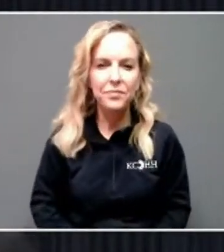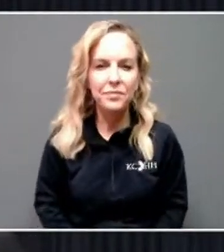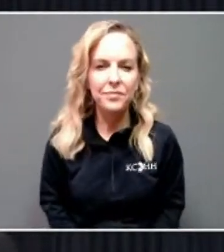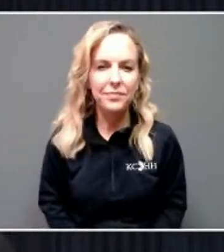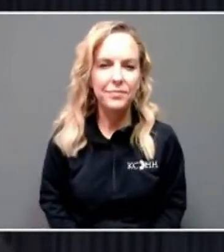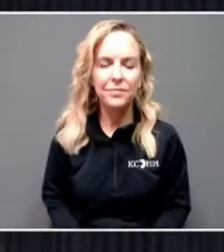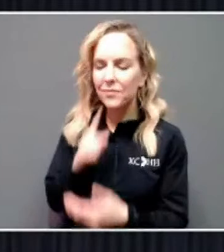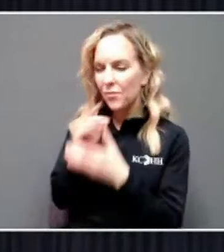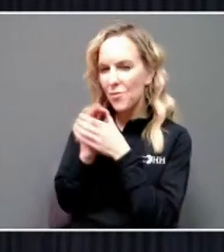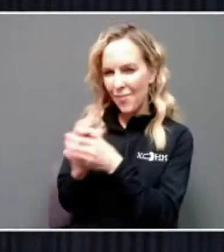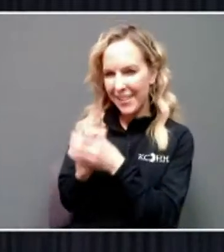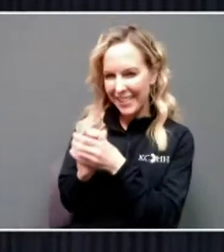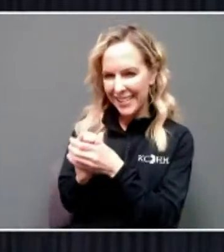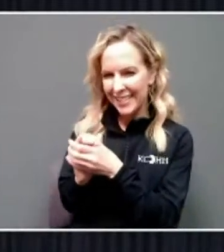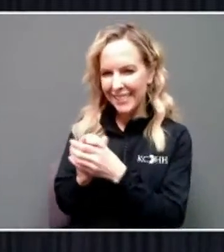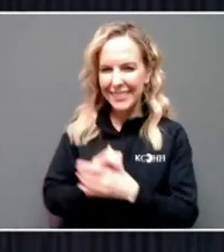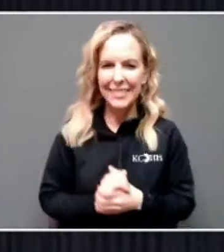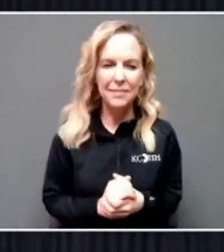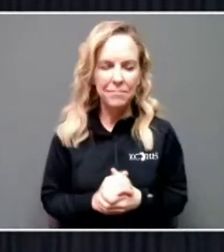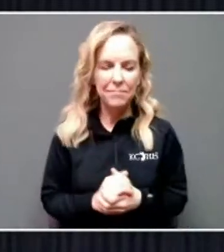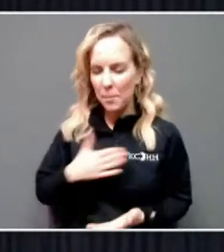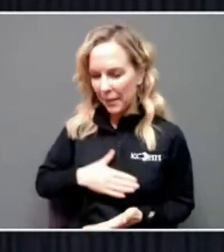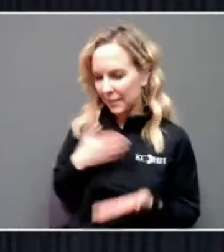Congratulations. Thank you, Governor. Please.